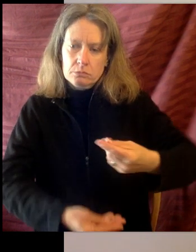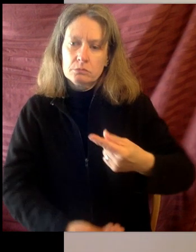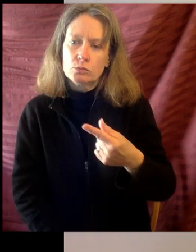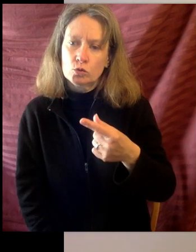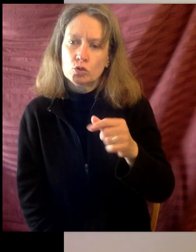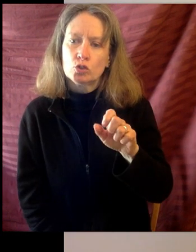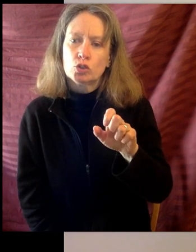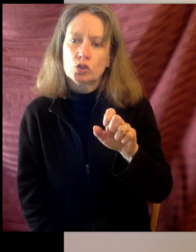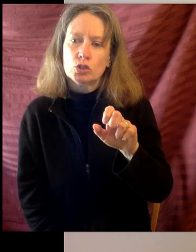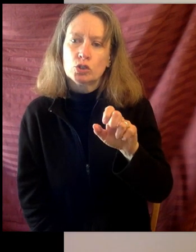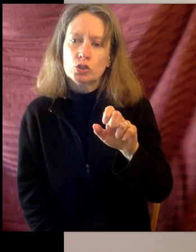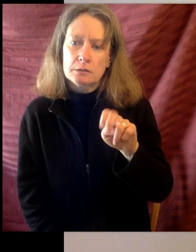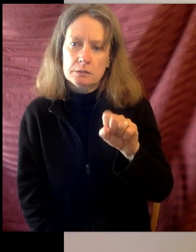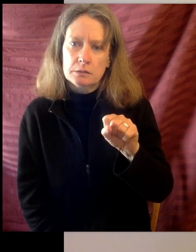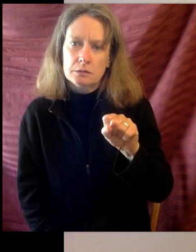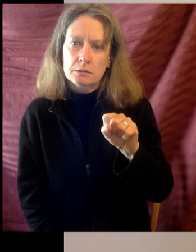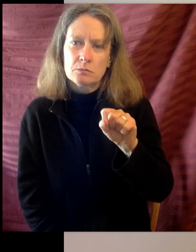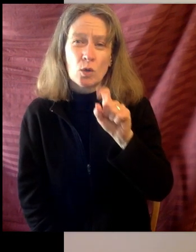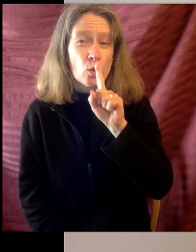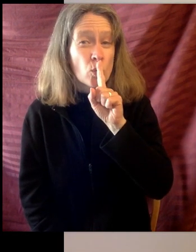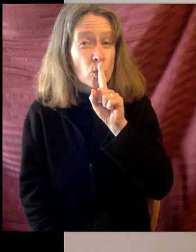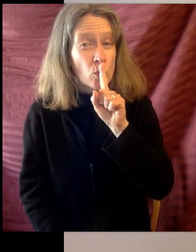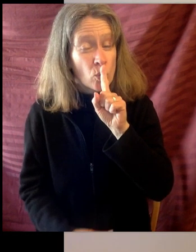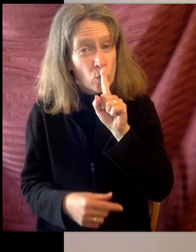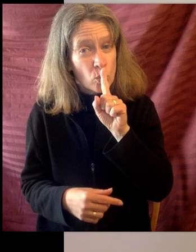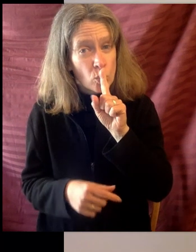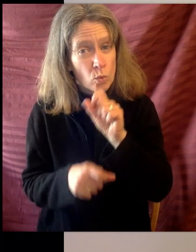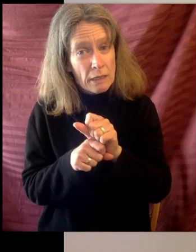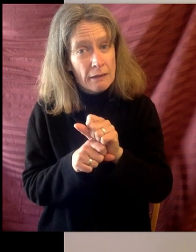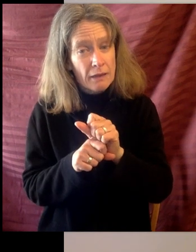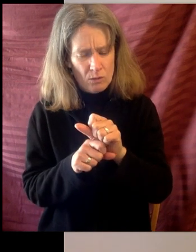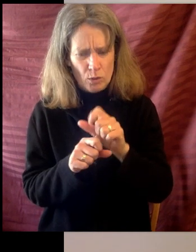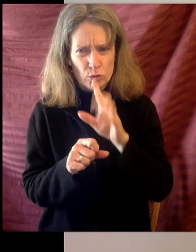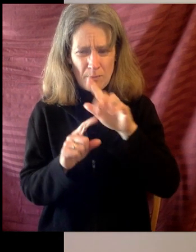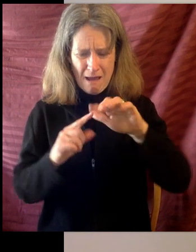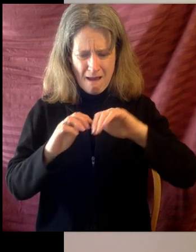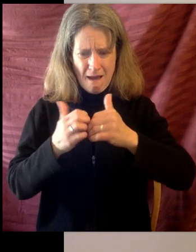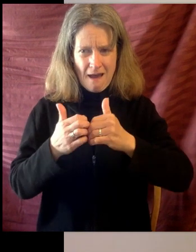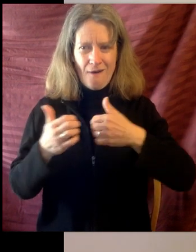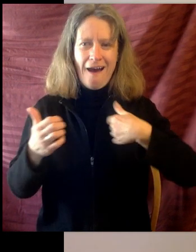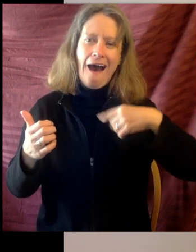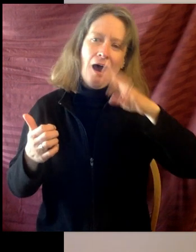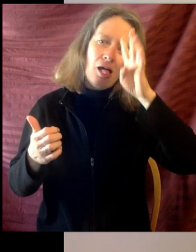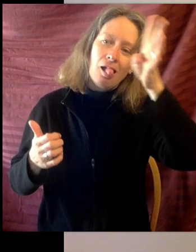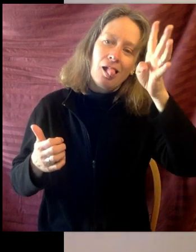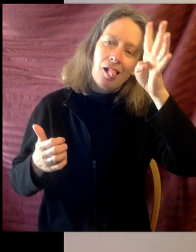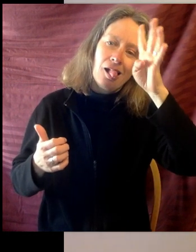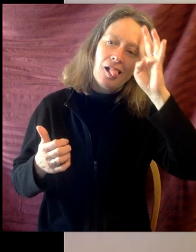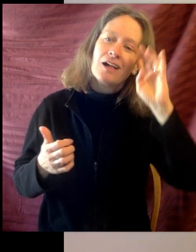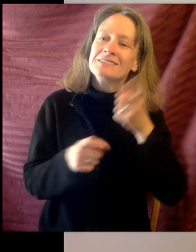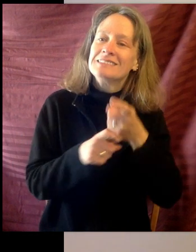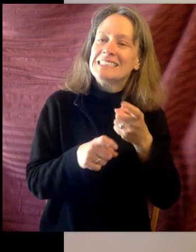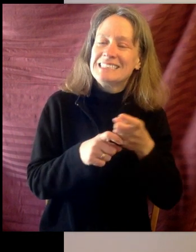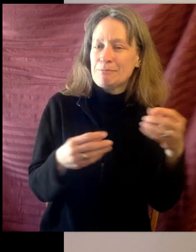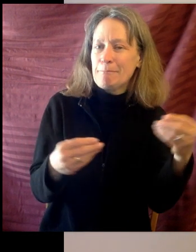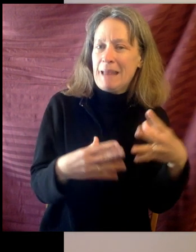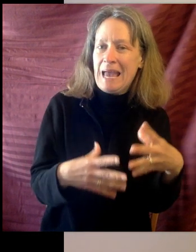then I jokingly said, was it magic? Was it just because you needed it?